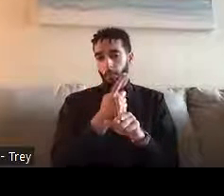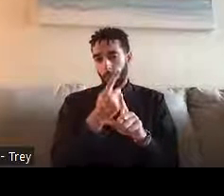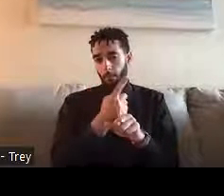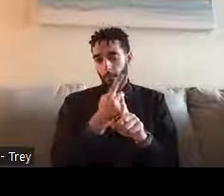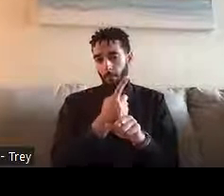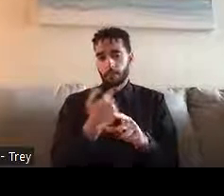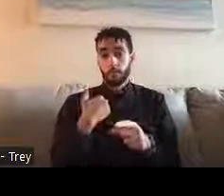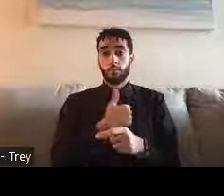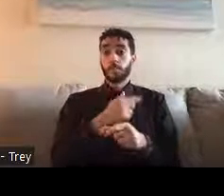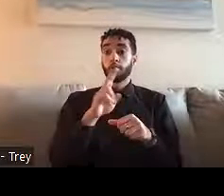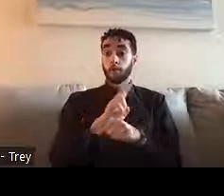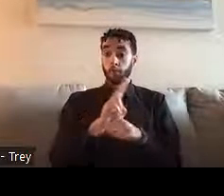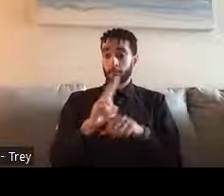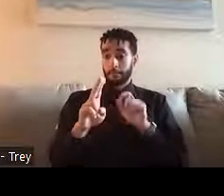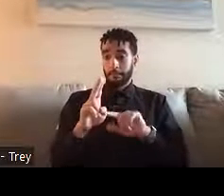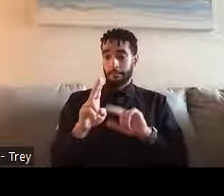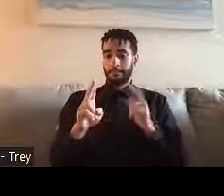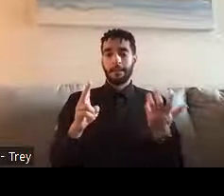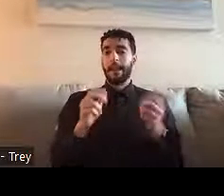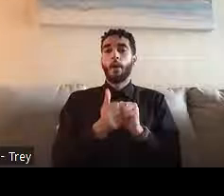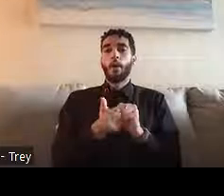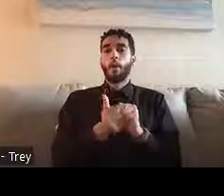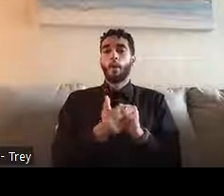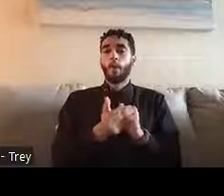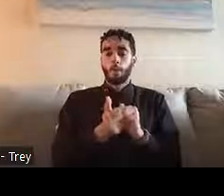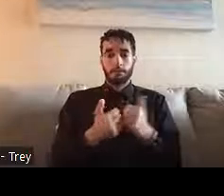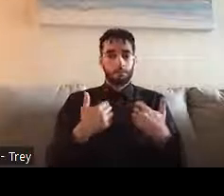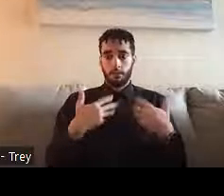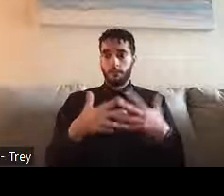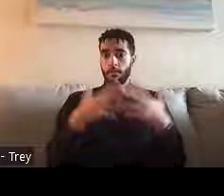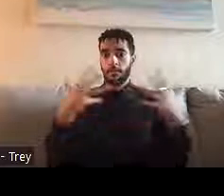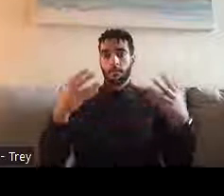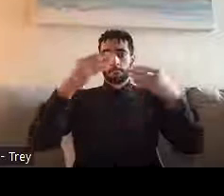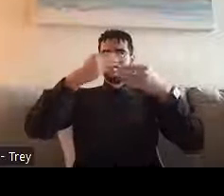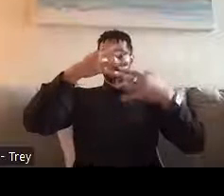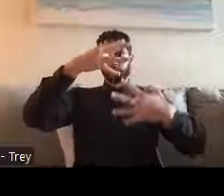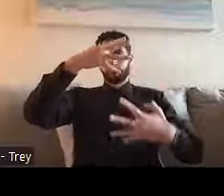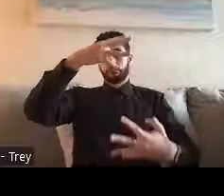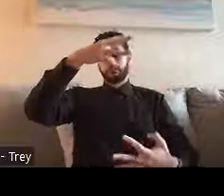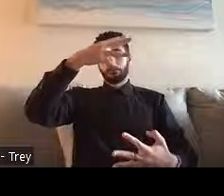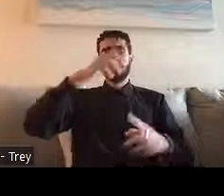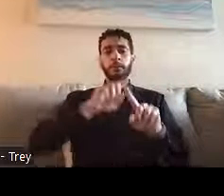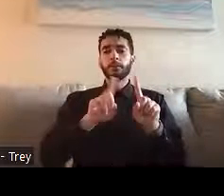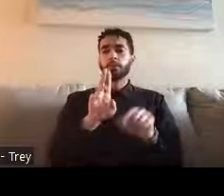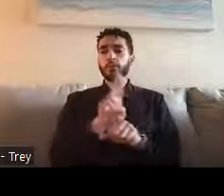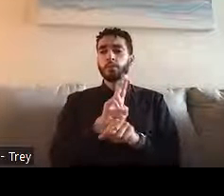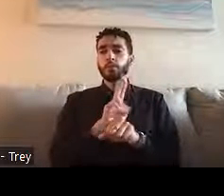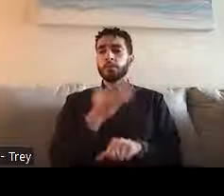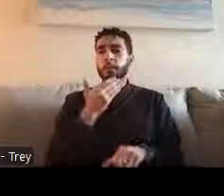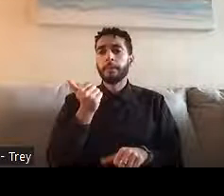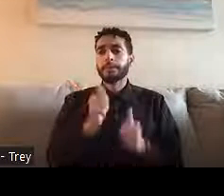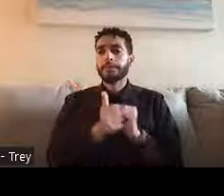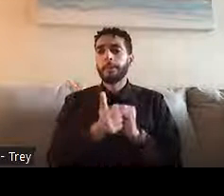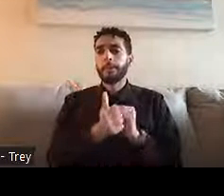the data? We have a lot of information at our disposal, but how do we best use that data to identify